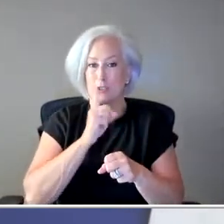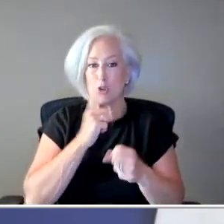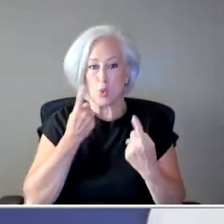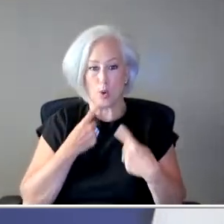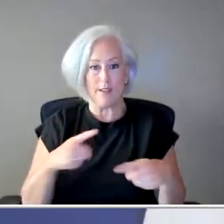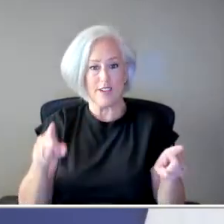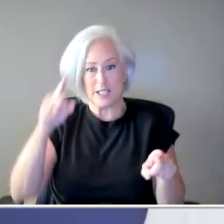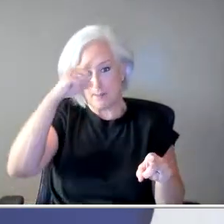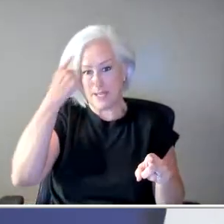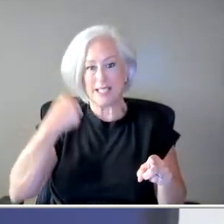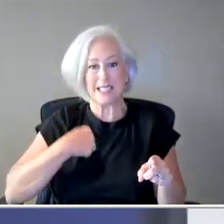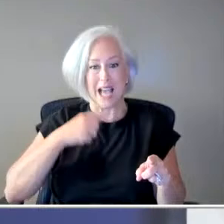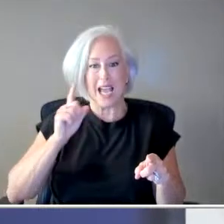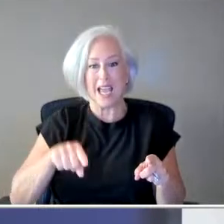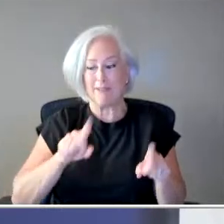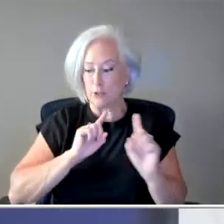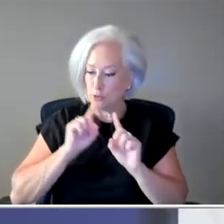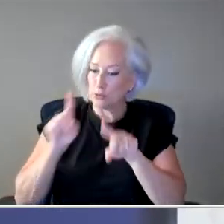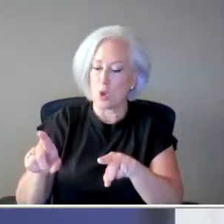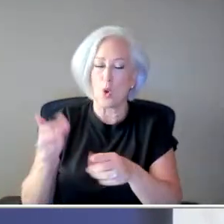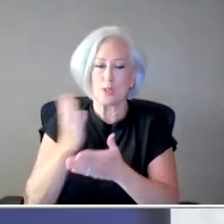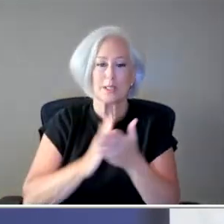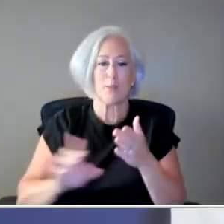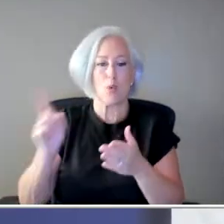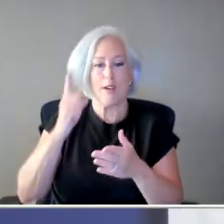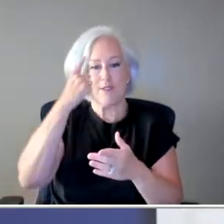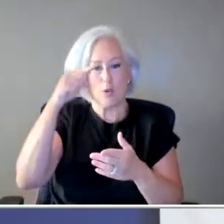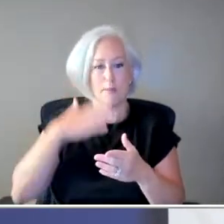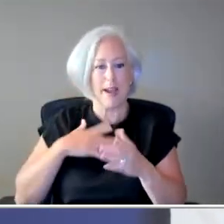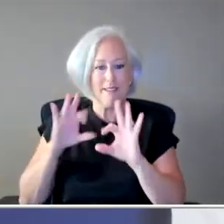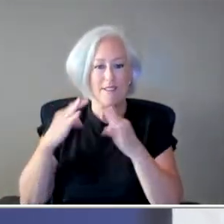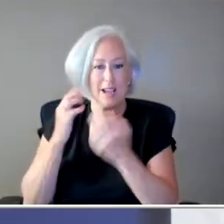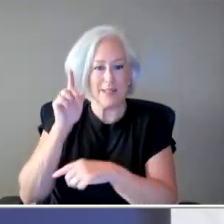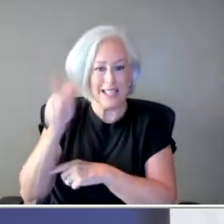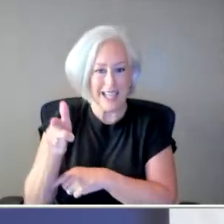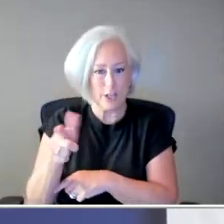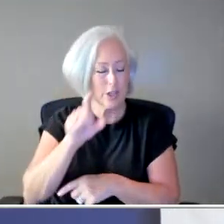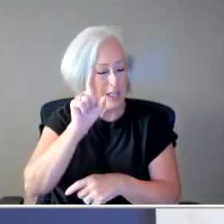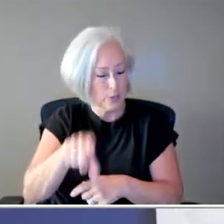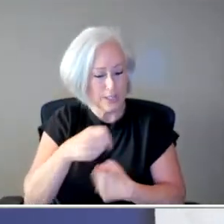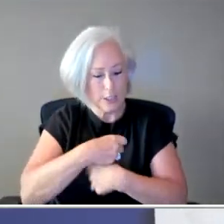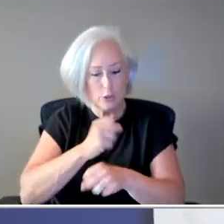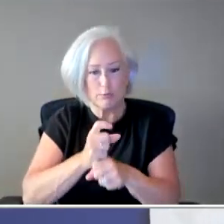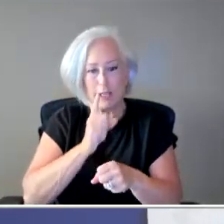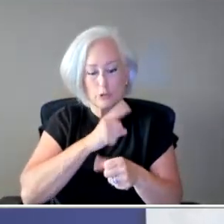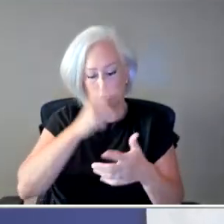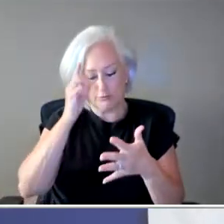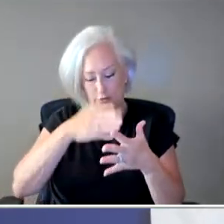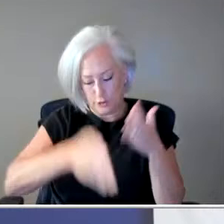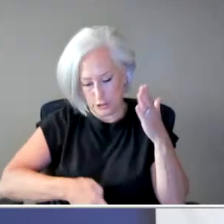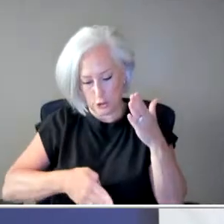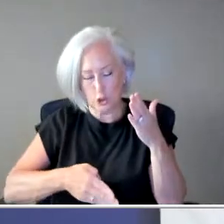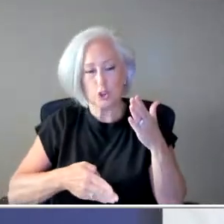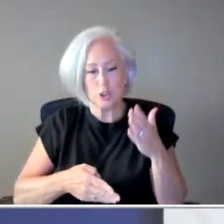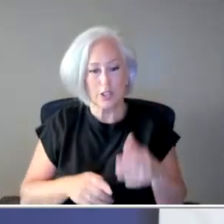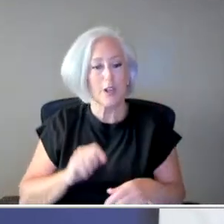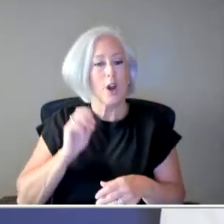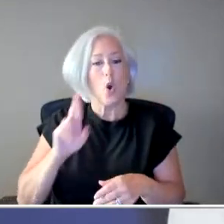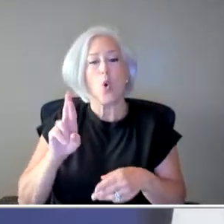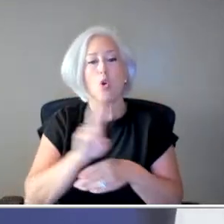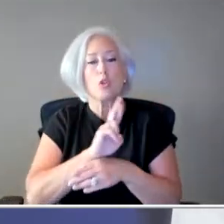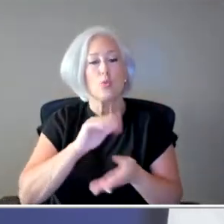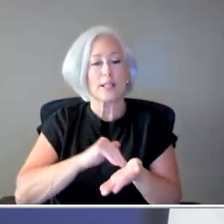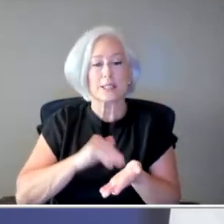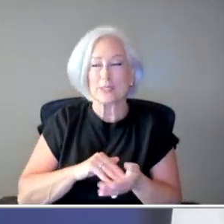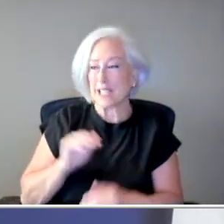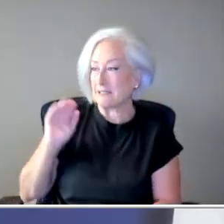have to be somewhere for my family later on. You know, we got to make sure we get this done. And or the residents will come and say, oh, hey,